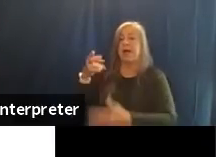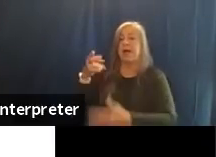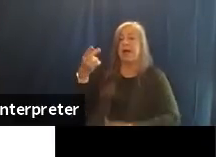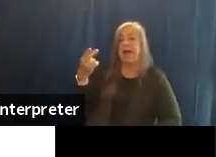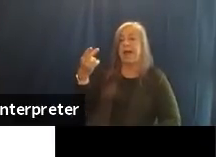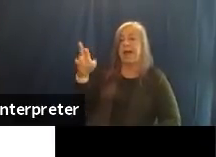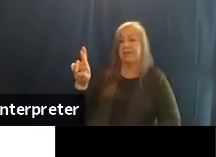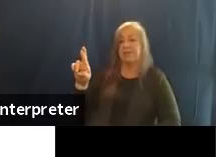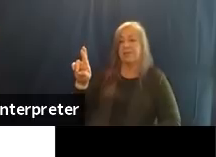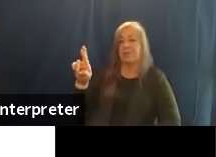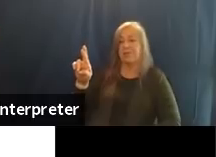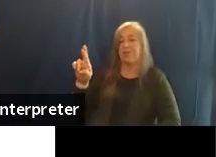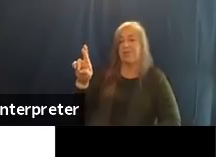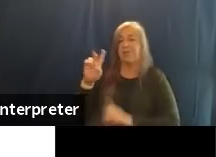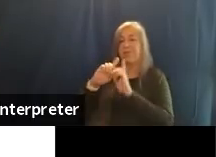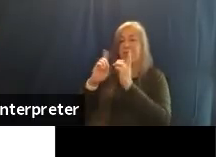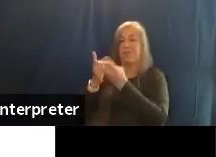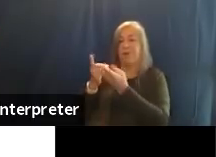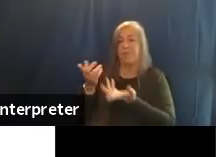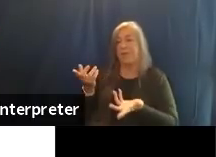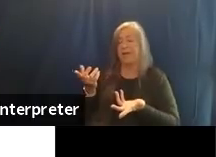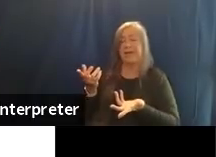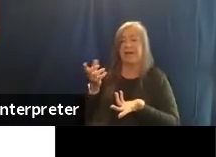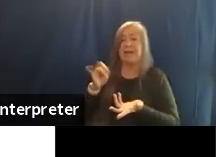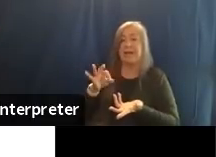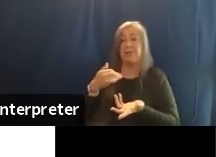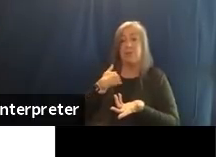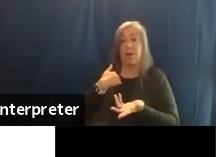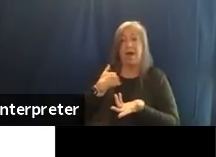of medical reason for not wearing a mask.